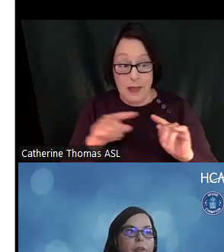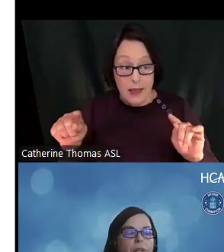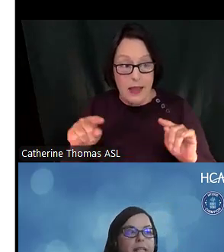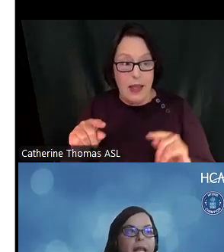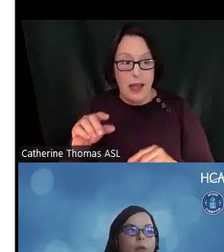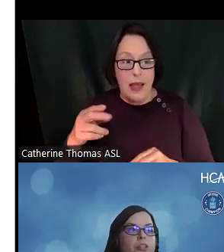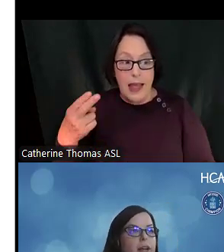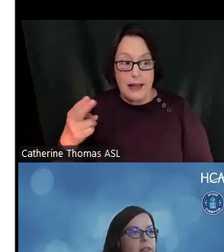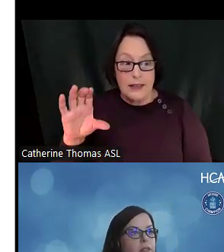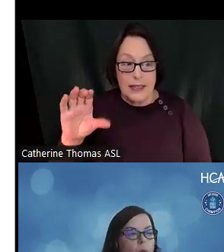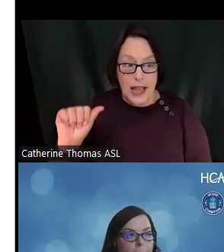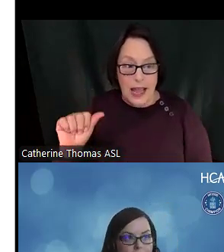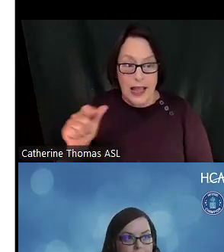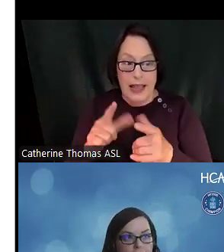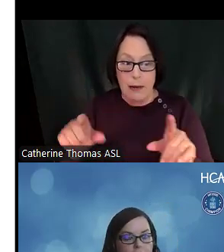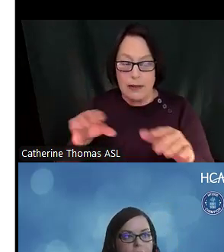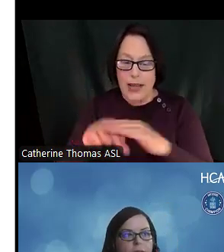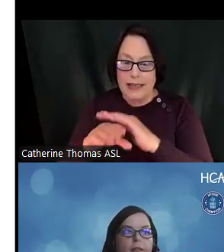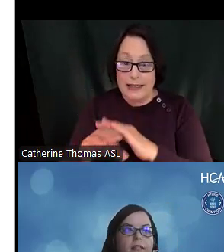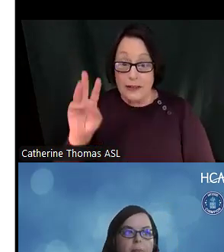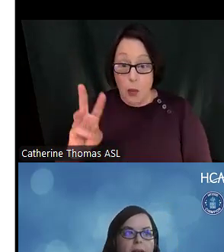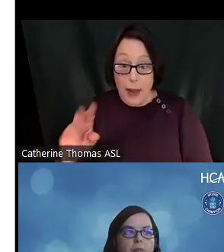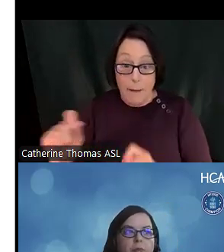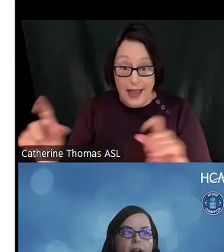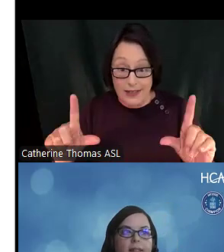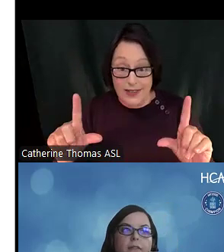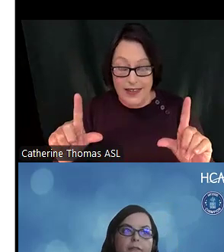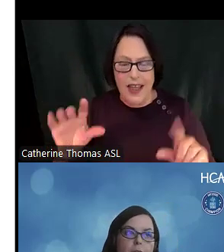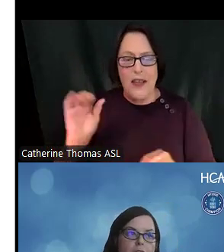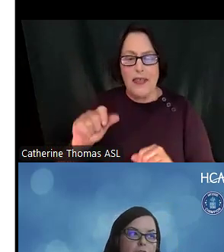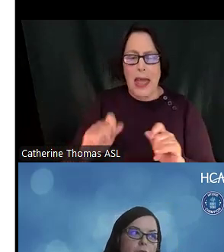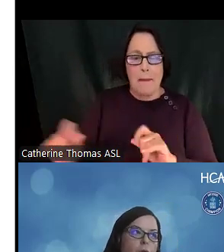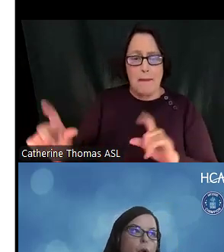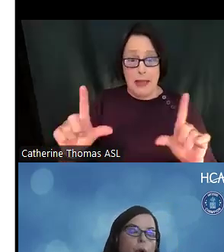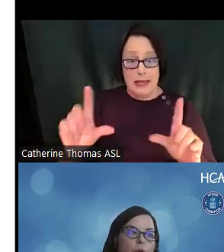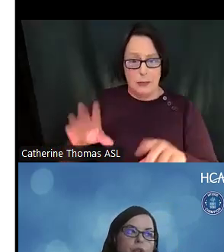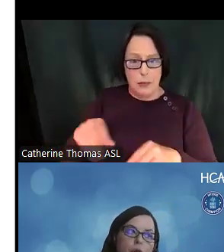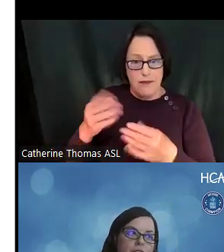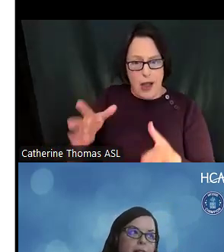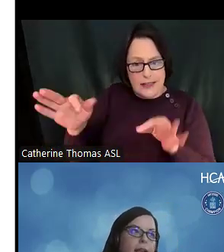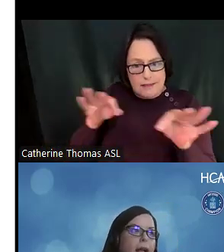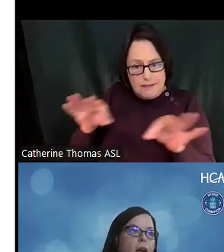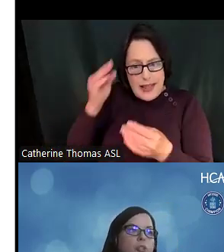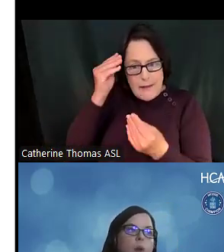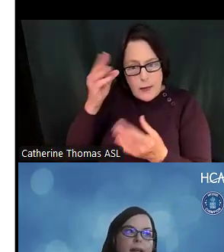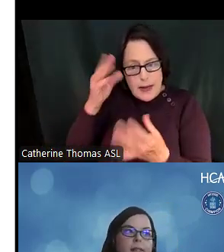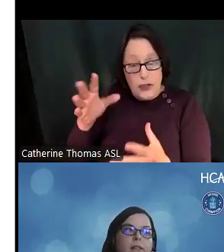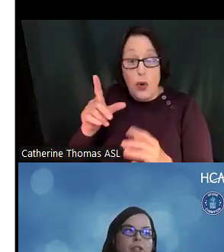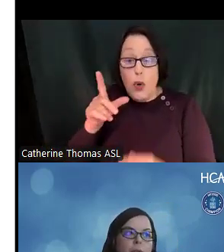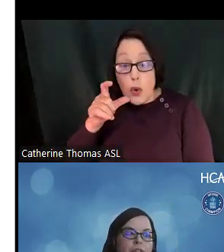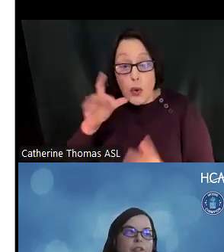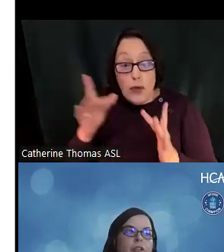Healthcare Authority Language Access webpage. This page provides information on who to contact and how to